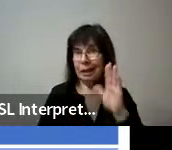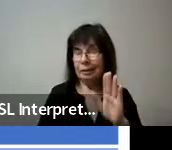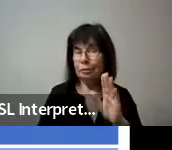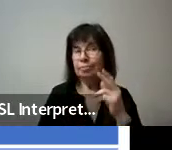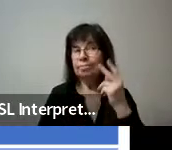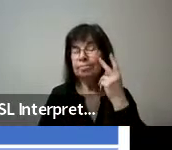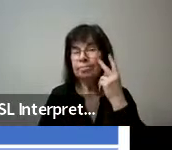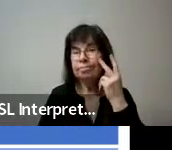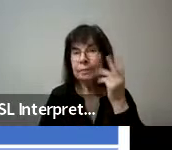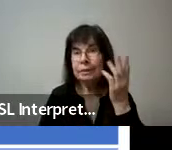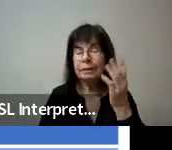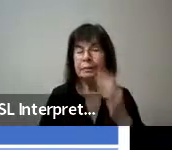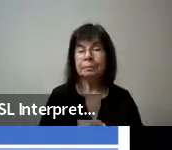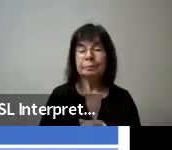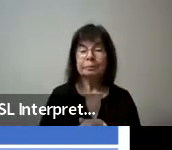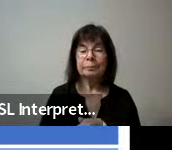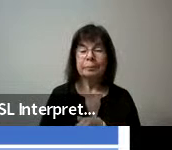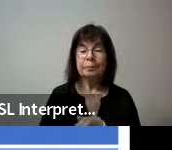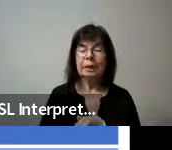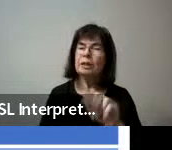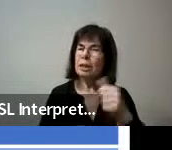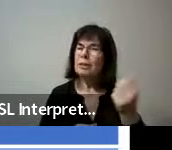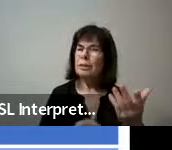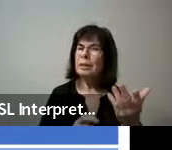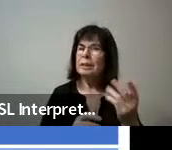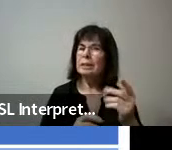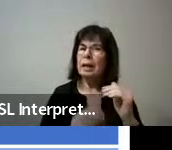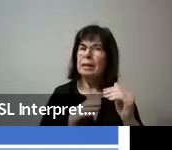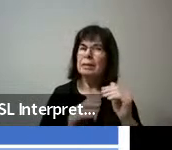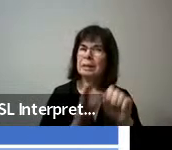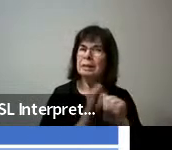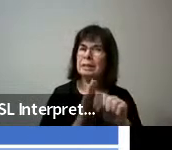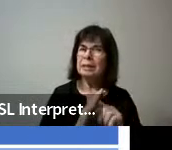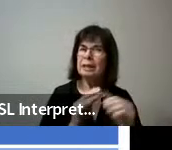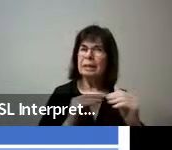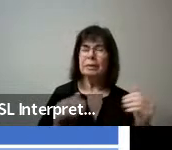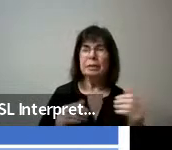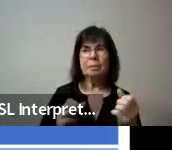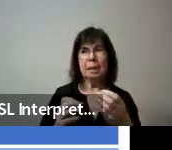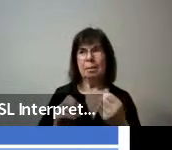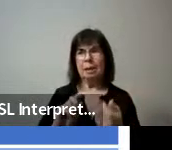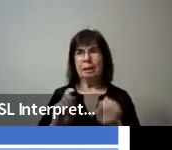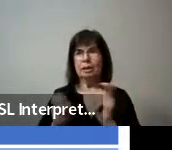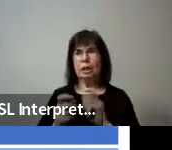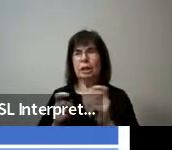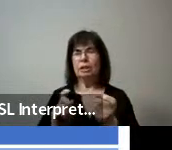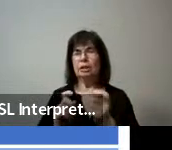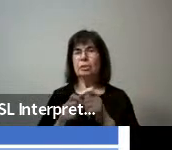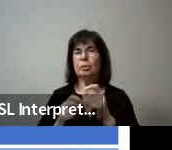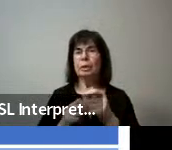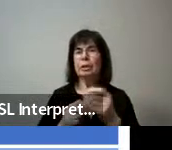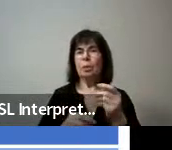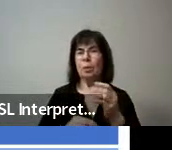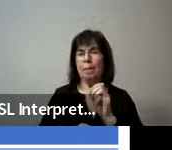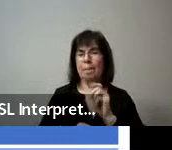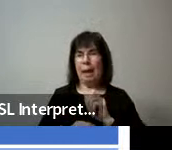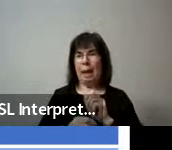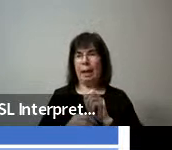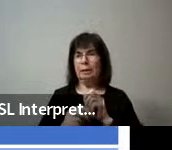the state level to note, so there's a lot of changes with the rollback of the federal emergency declaration and changes to sort